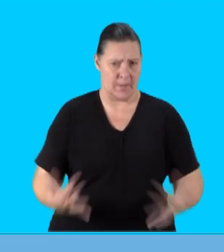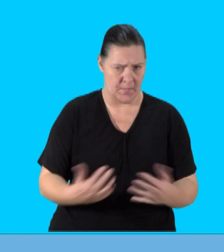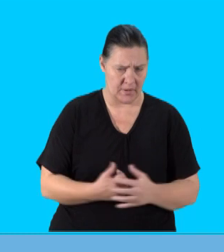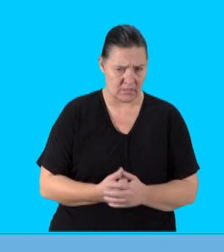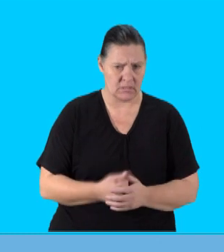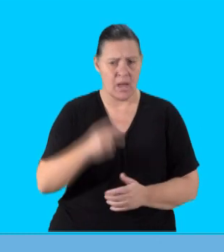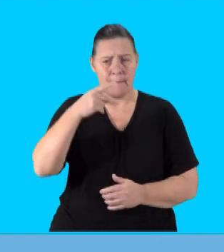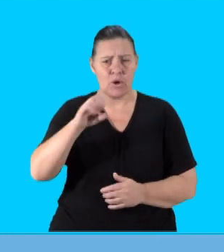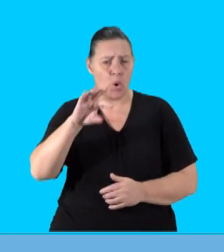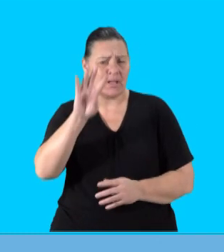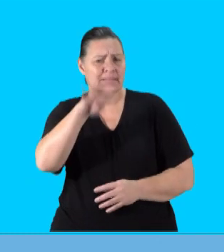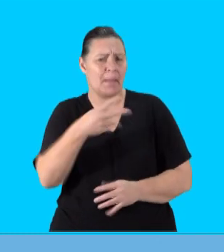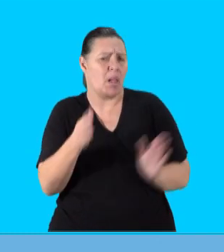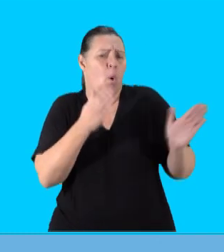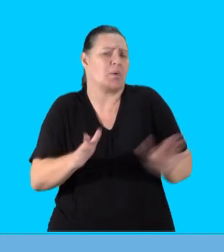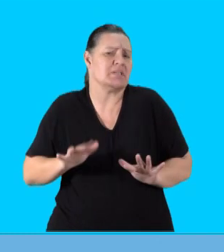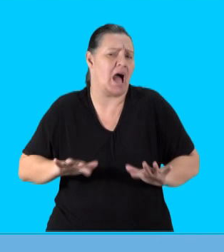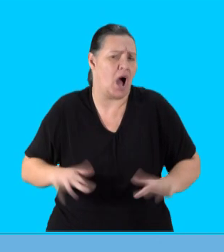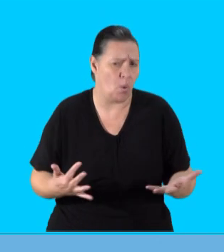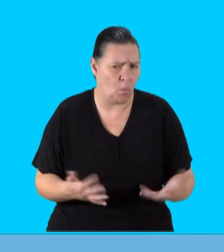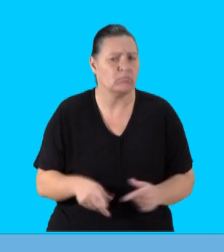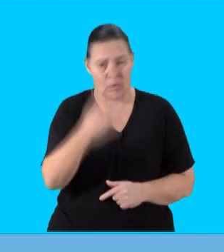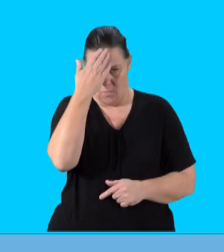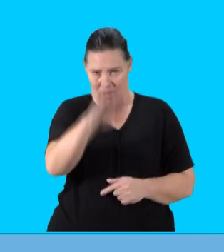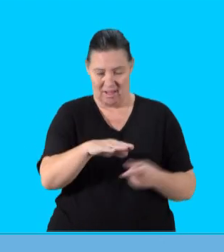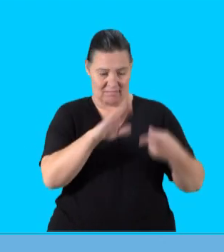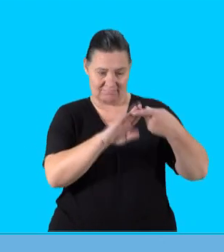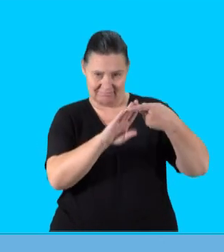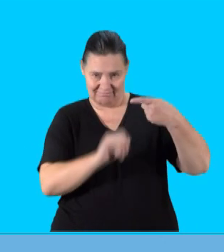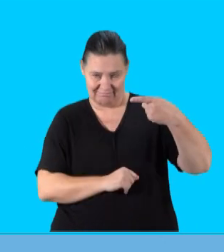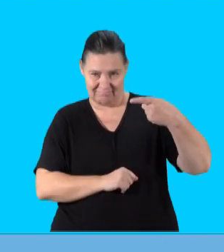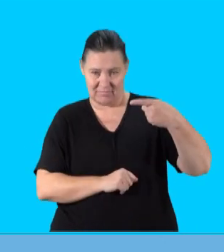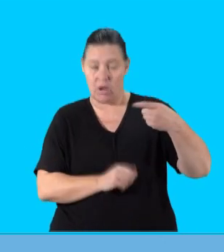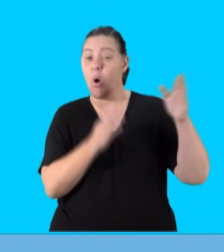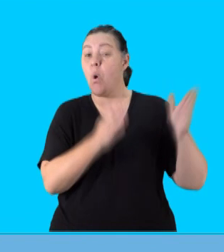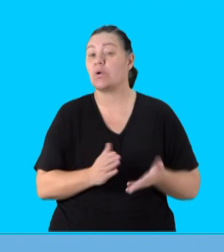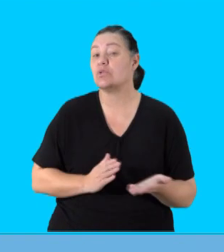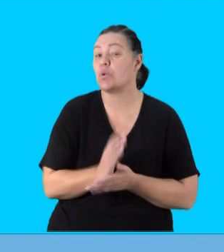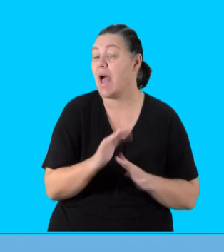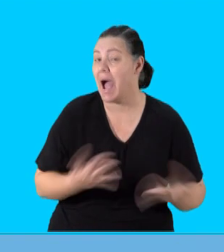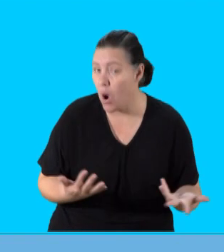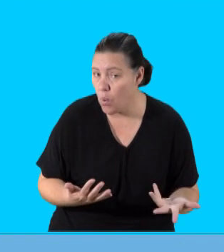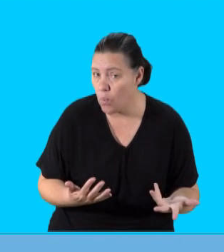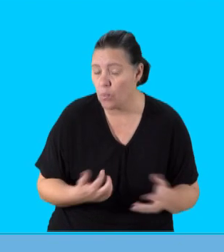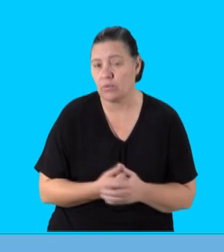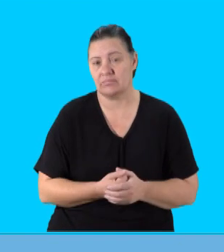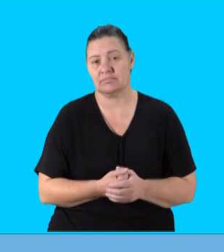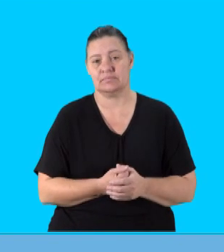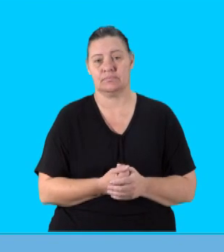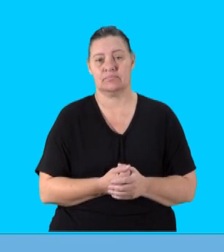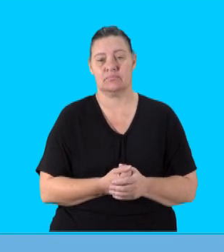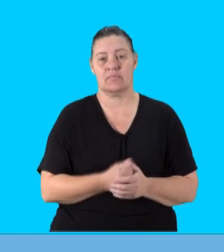organized. So how is this periodic table organized? We know that, number 1, it is organized according to